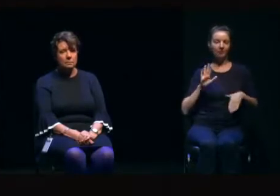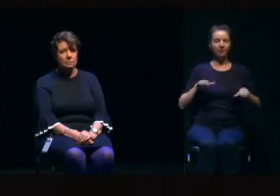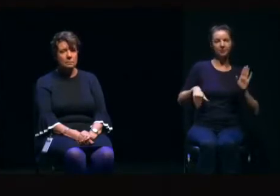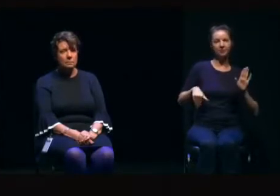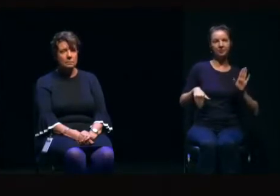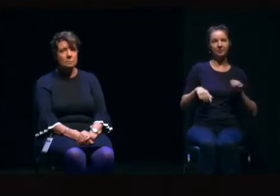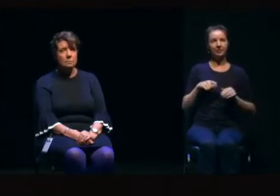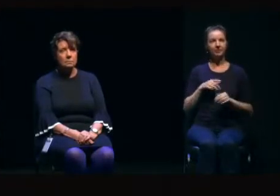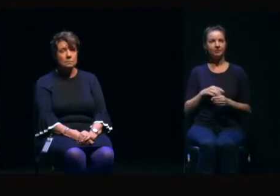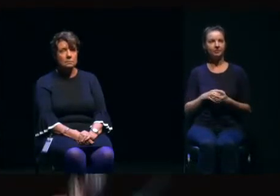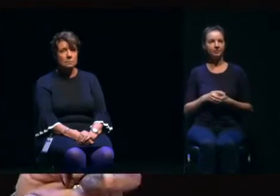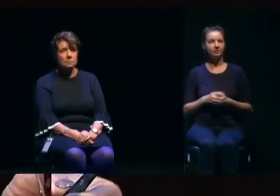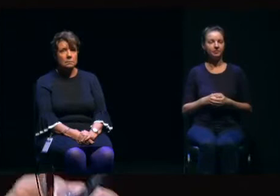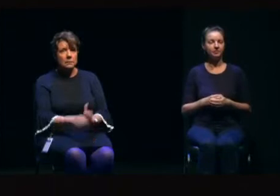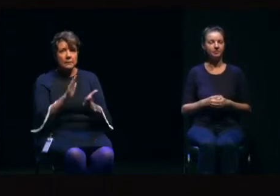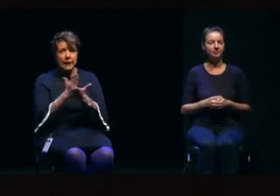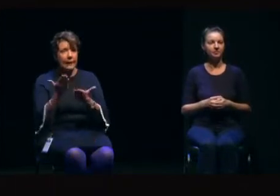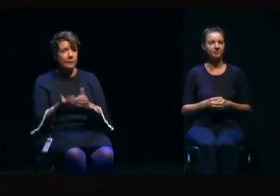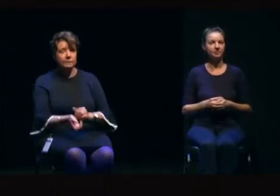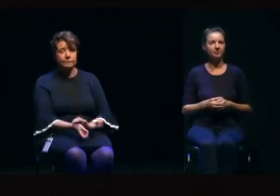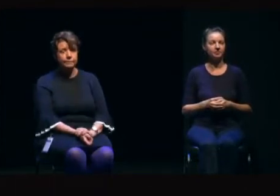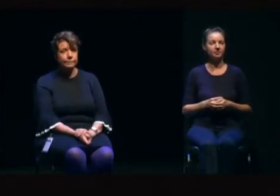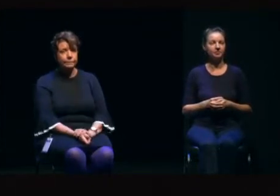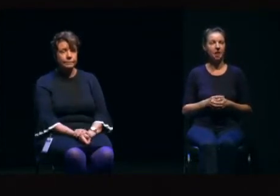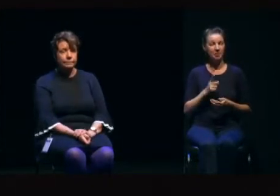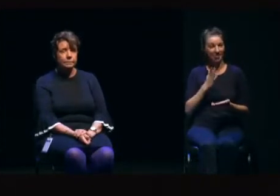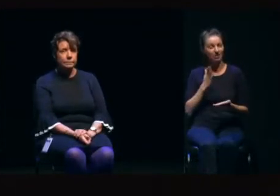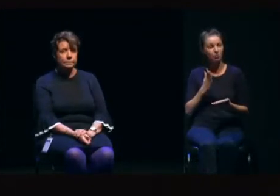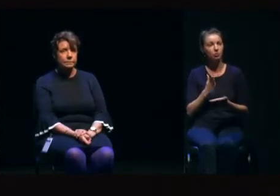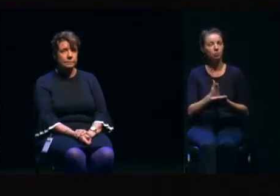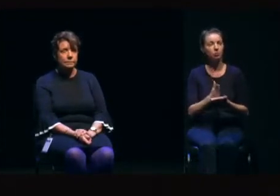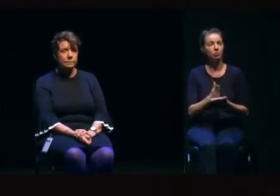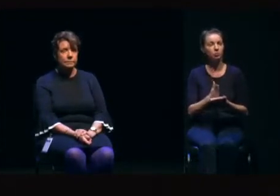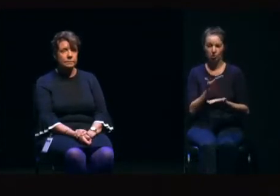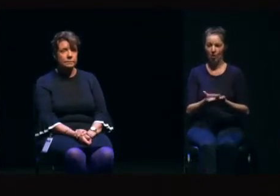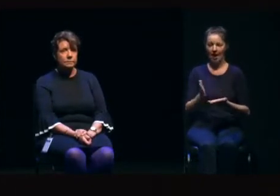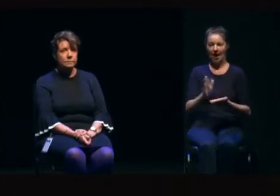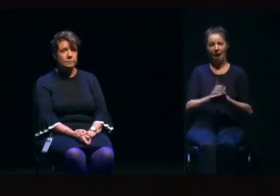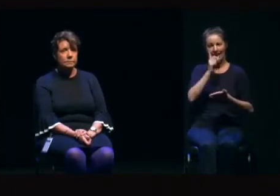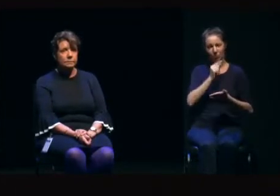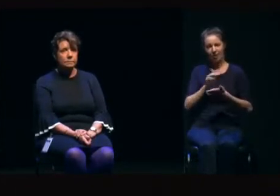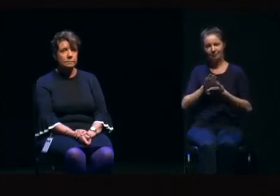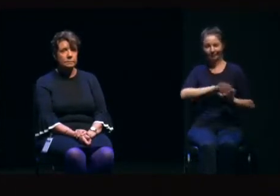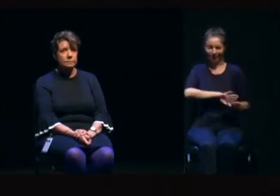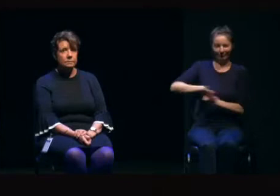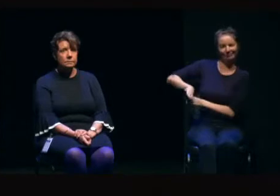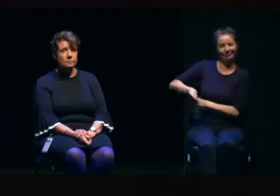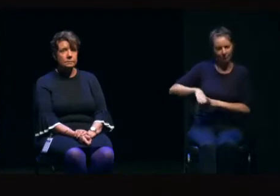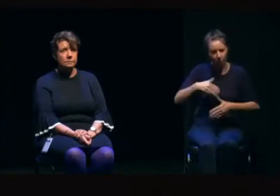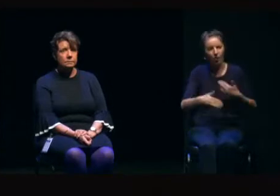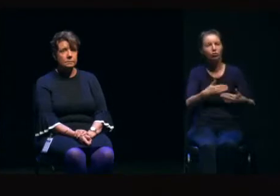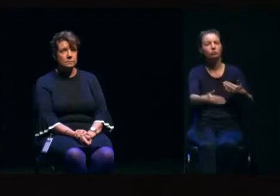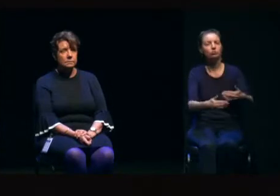spoke disgustingly. And that is the truth. How do we get beyond this? That's what